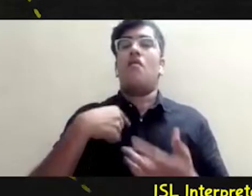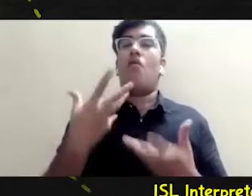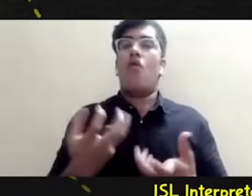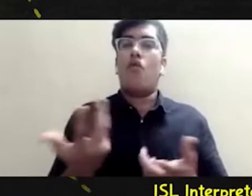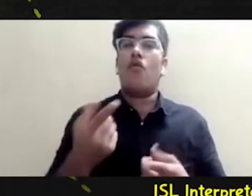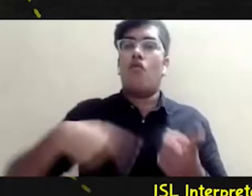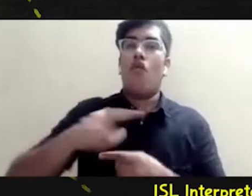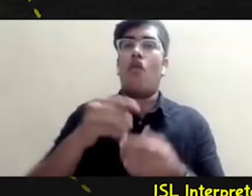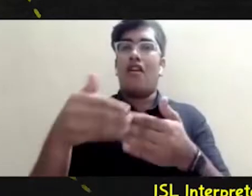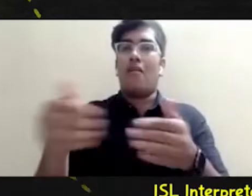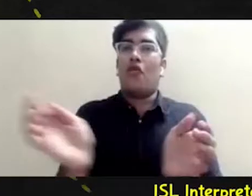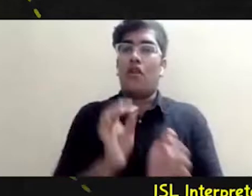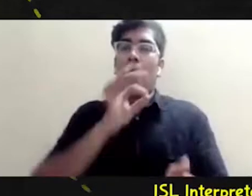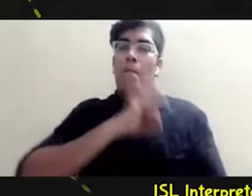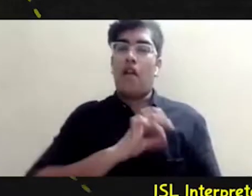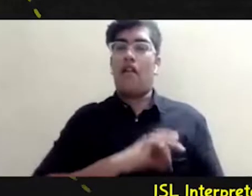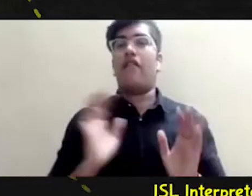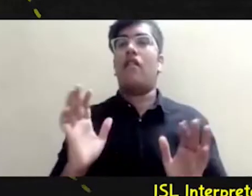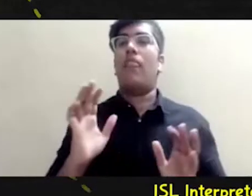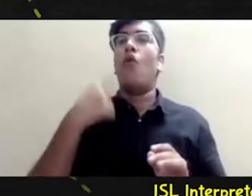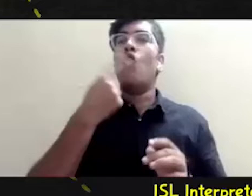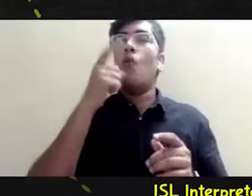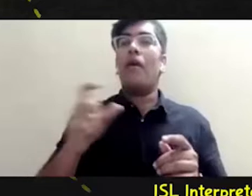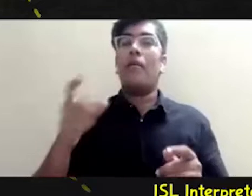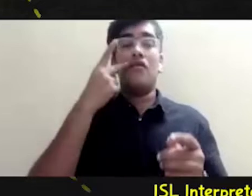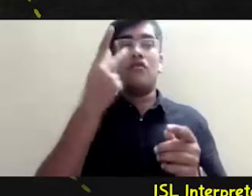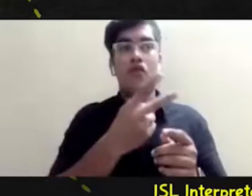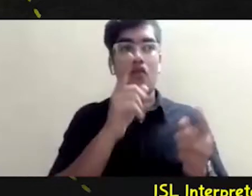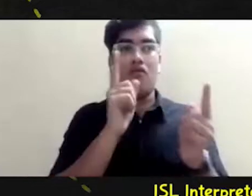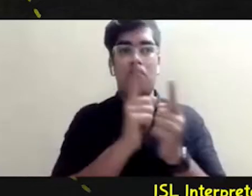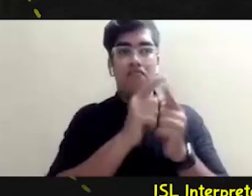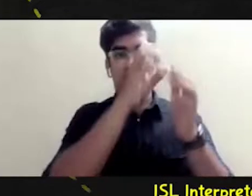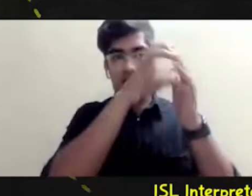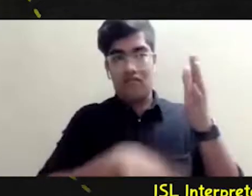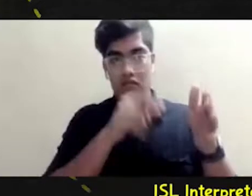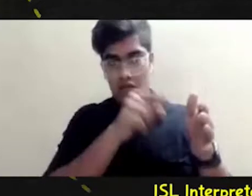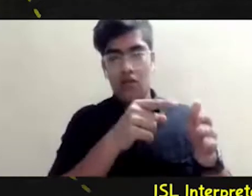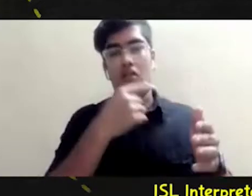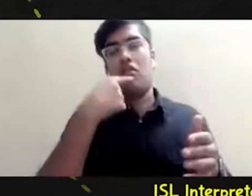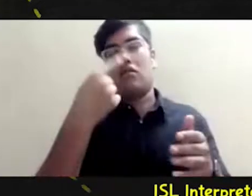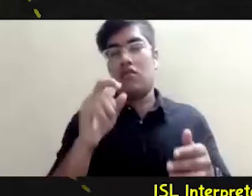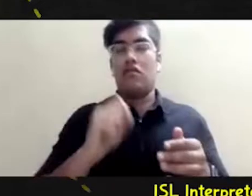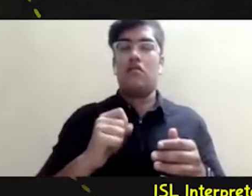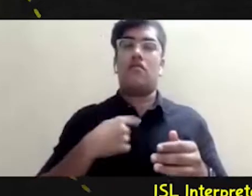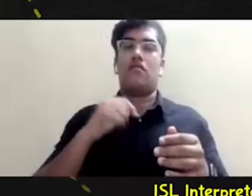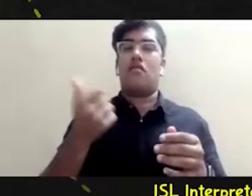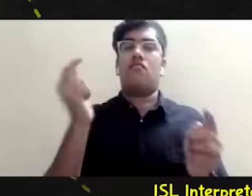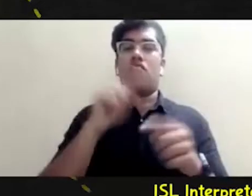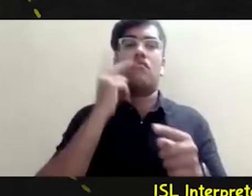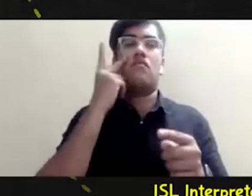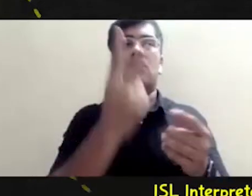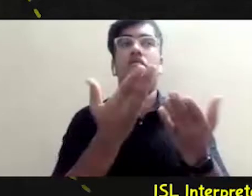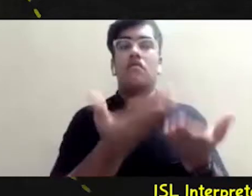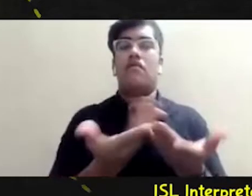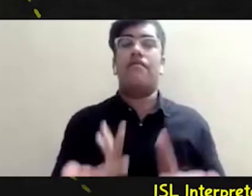that come in contact with it? I'll give a very short example because I know I'm also running out of time. But